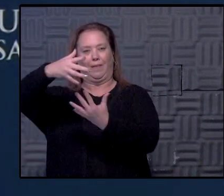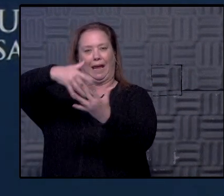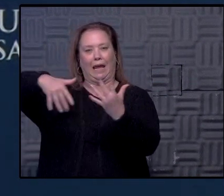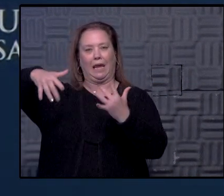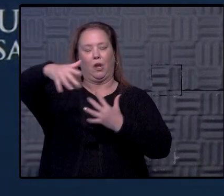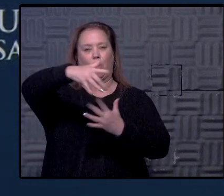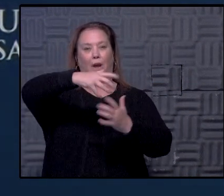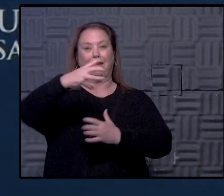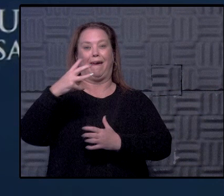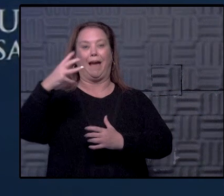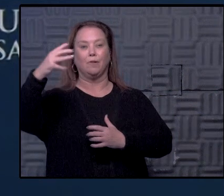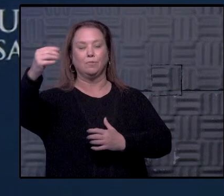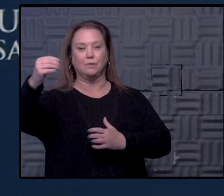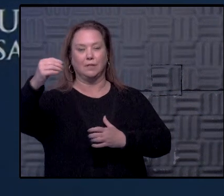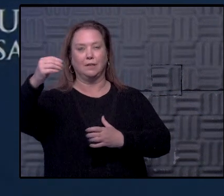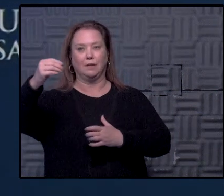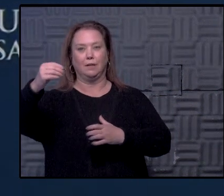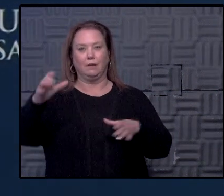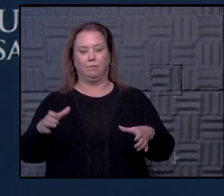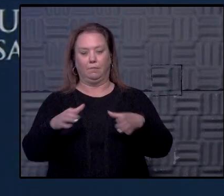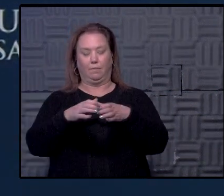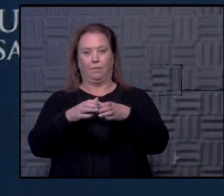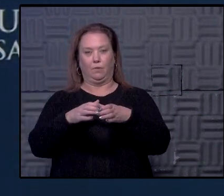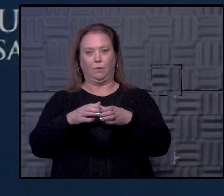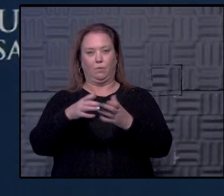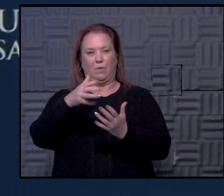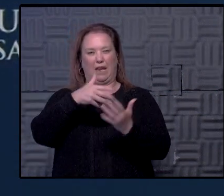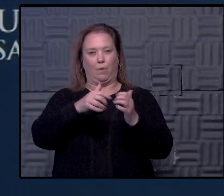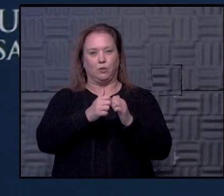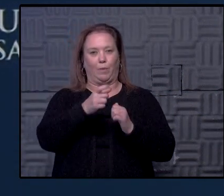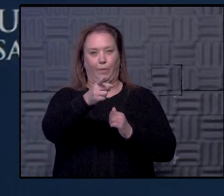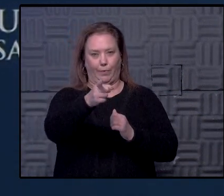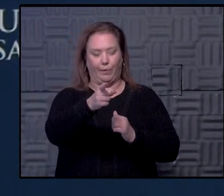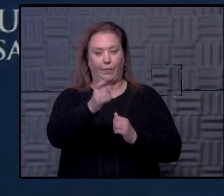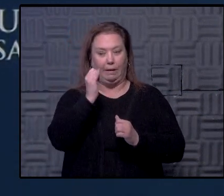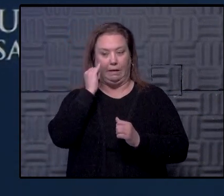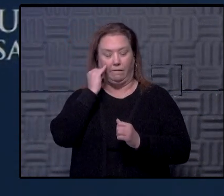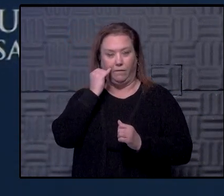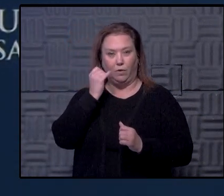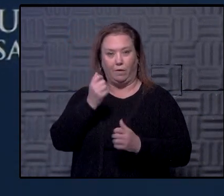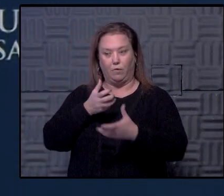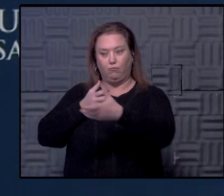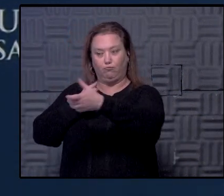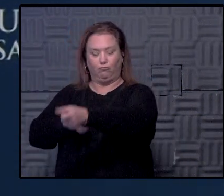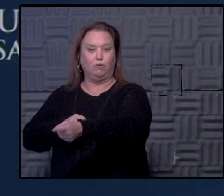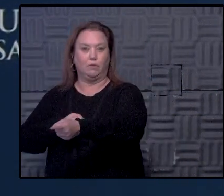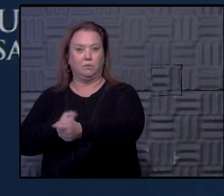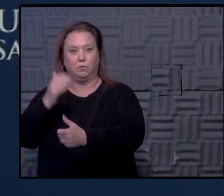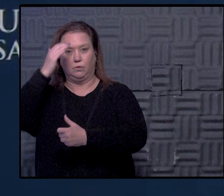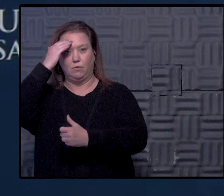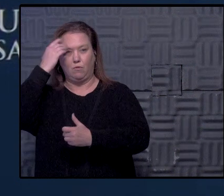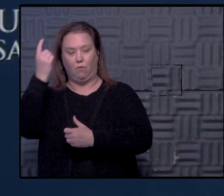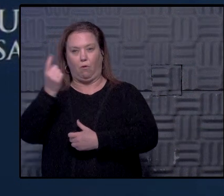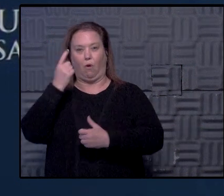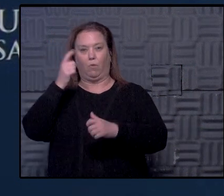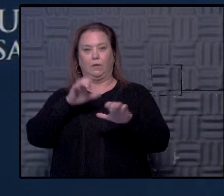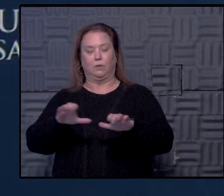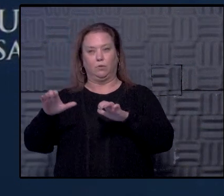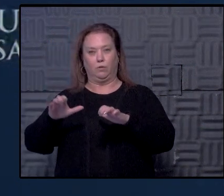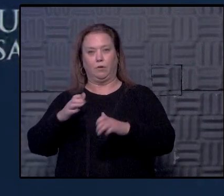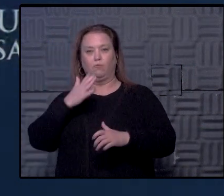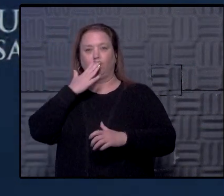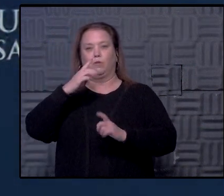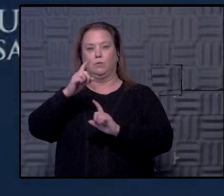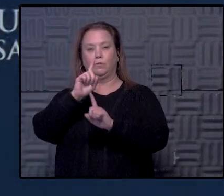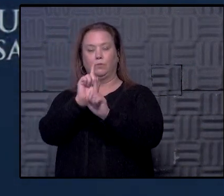interact outside of their interactions with you. And if you have a degree of trust and you know that they're always doing good